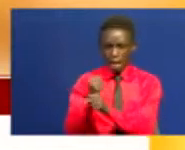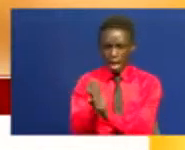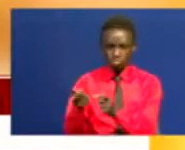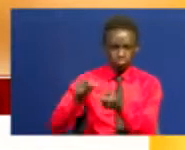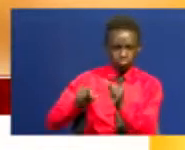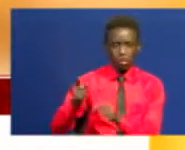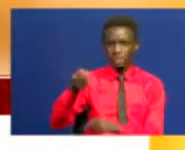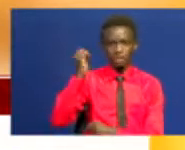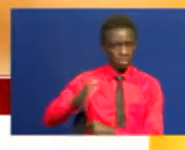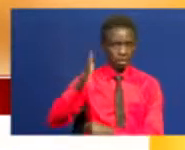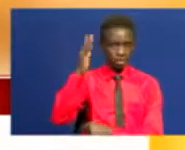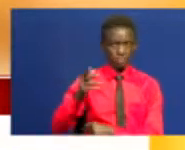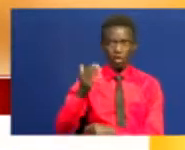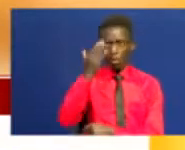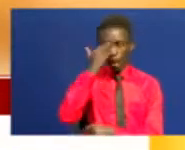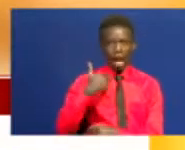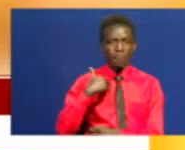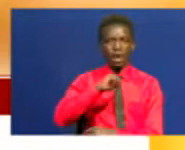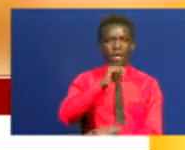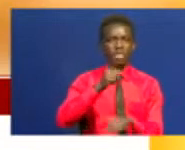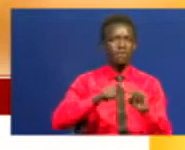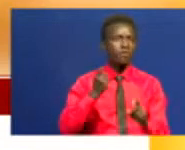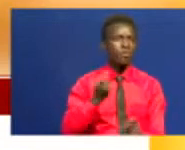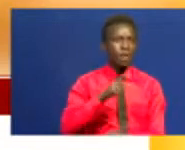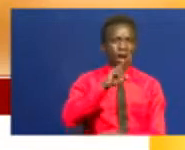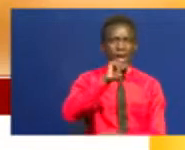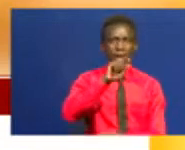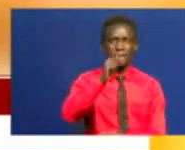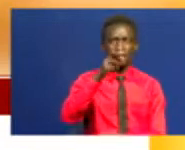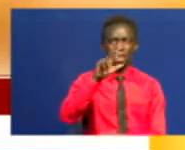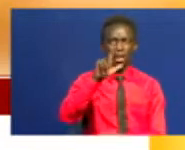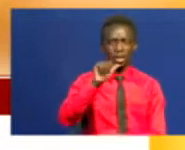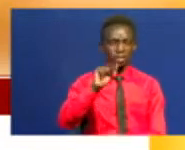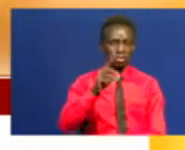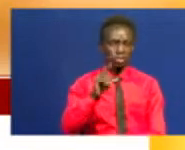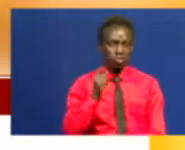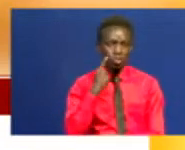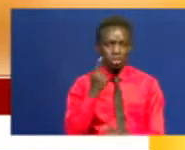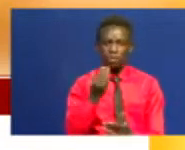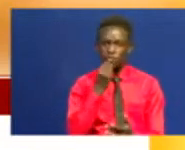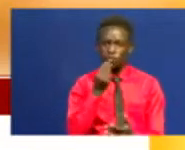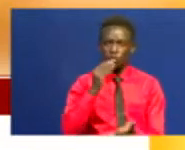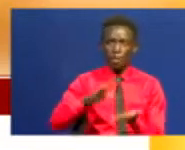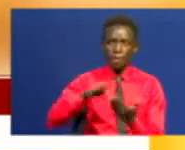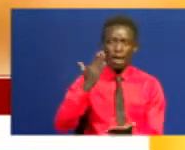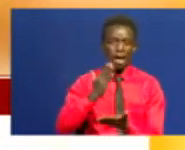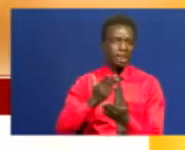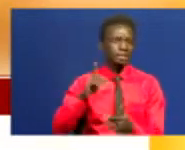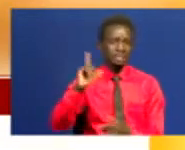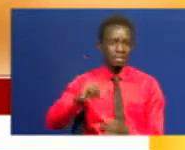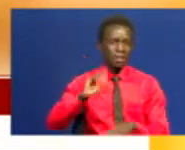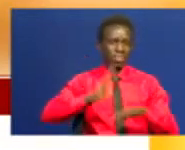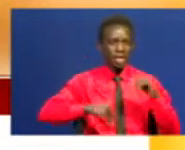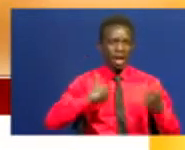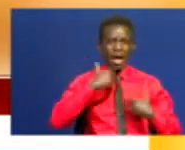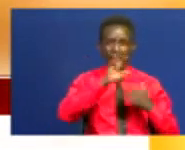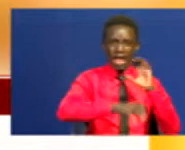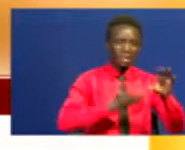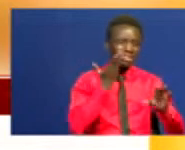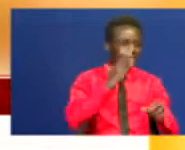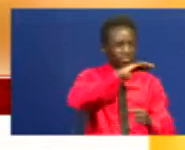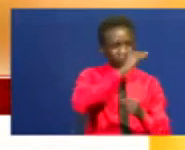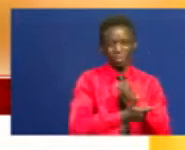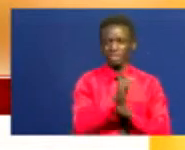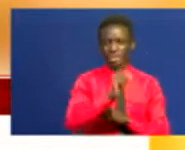the case. Like, I'm from the Netherlands, and there's loads of plant-based foods that are a lot cheaper than animal-based foods. Of course, you can have the cheapest foods.